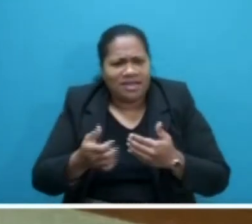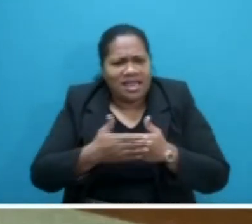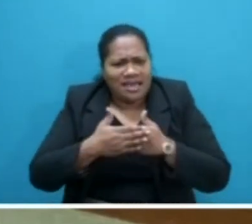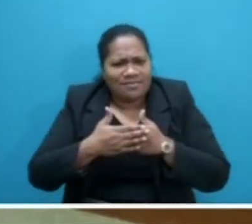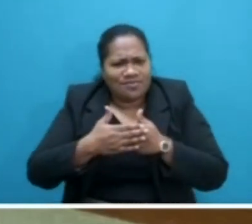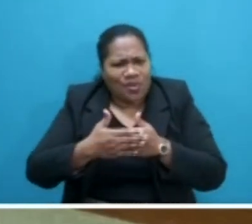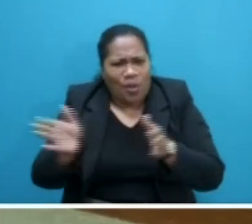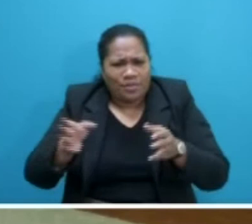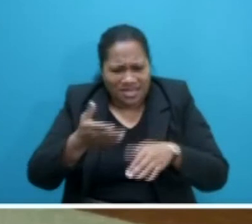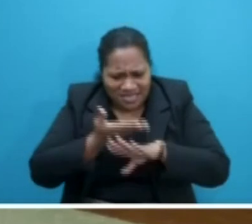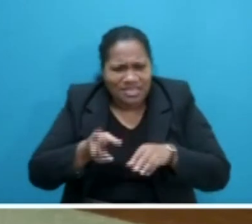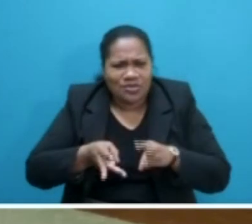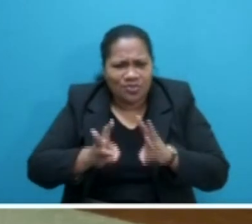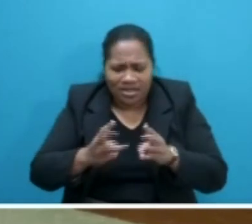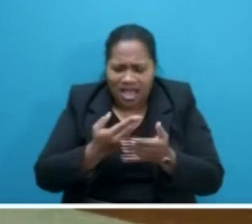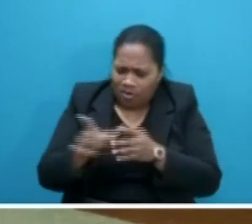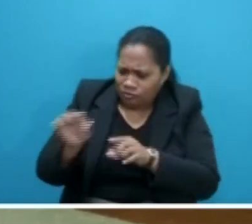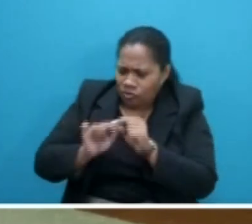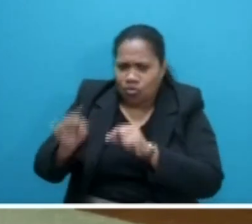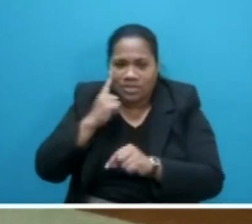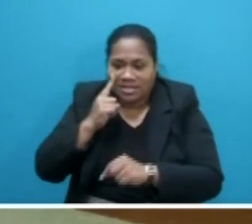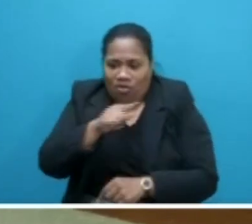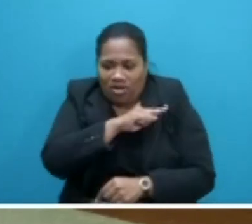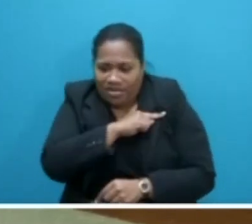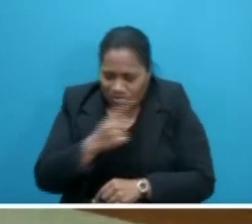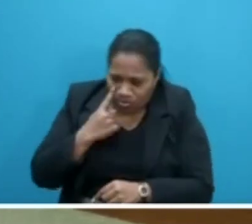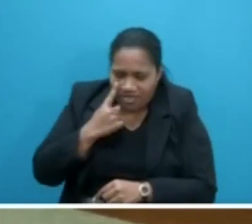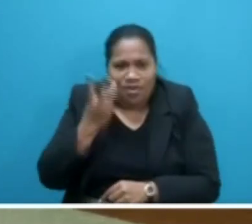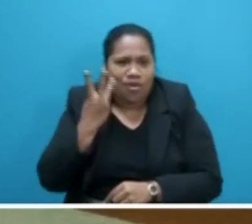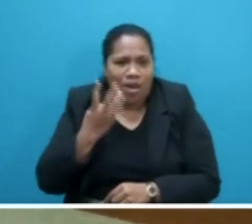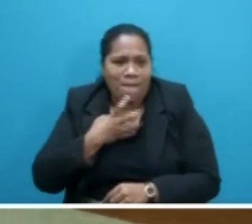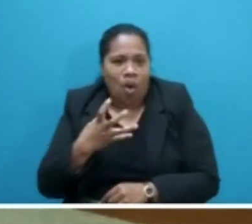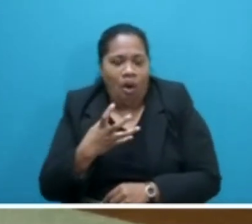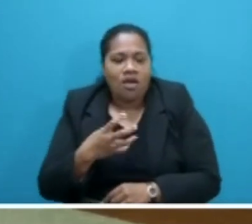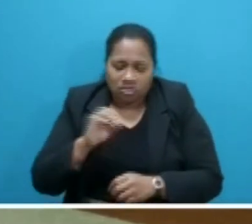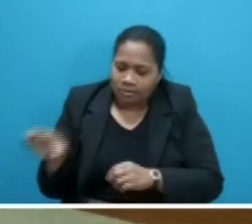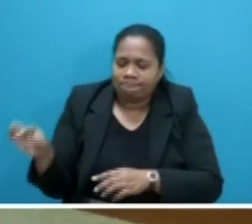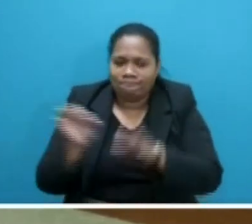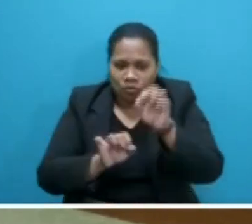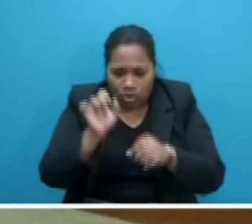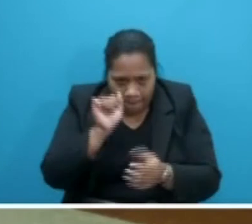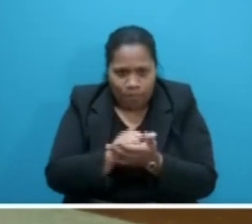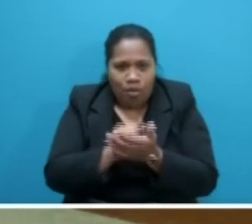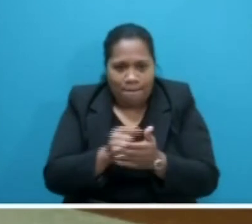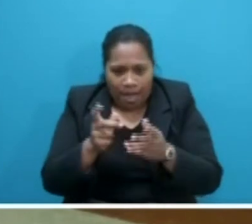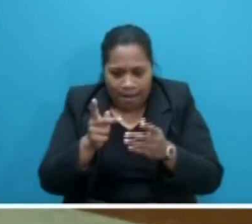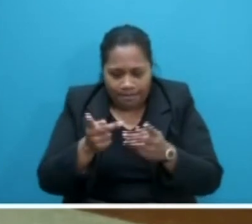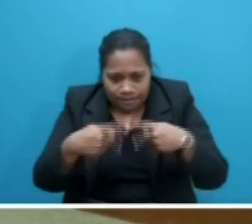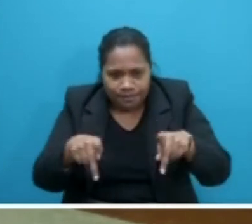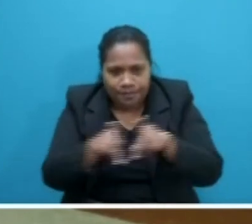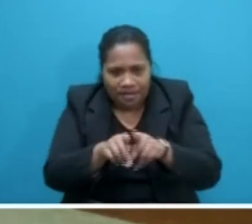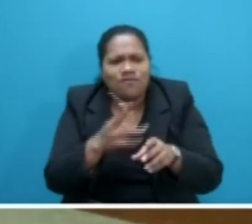advancement. Through OMRS, we've forged a level playing field. Women are able to participate equally to secure